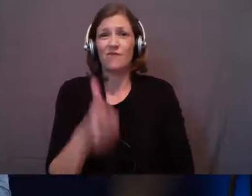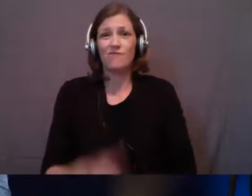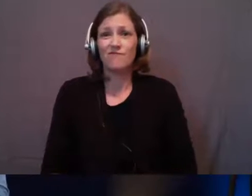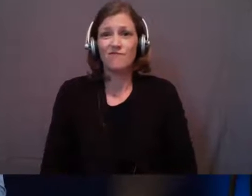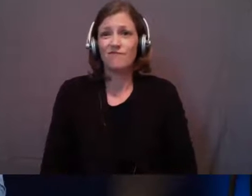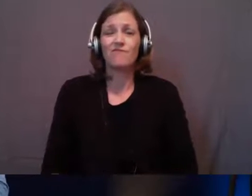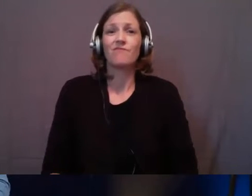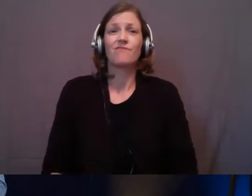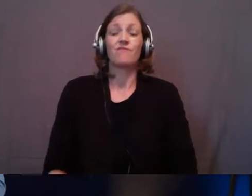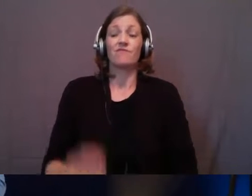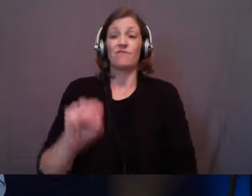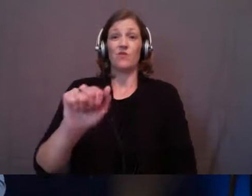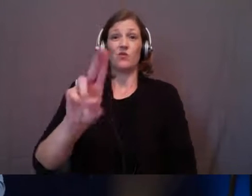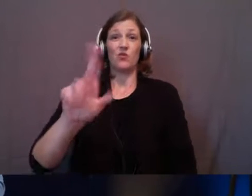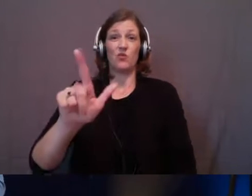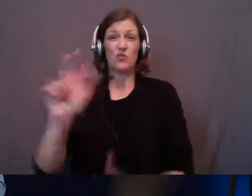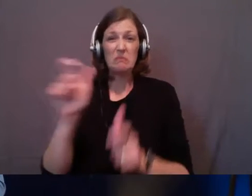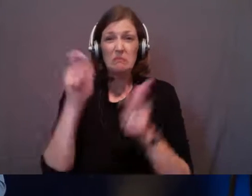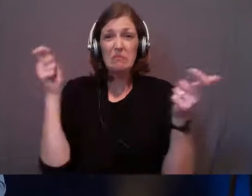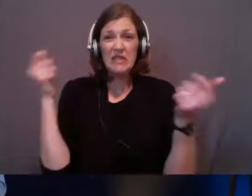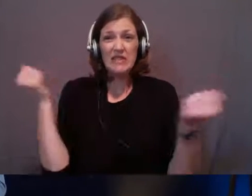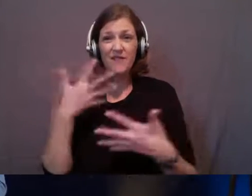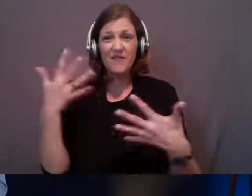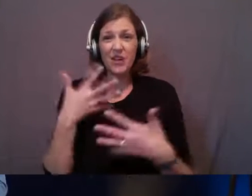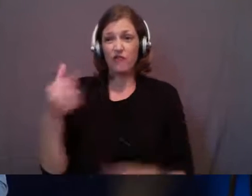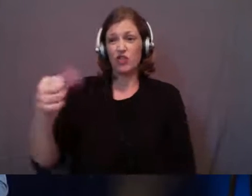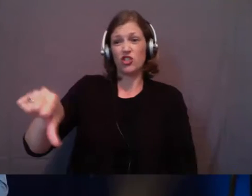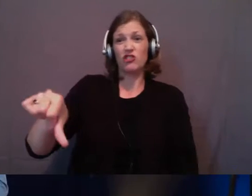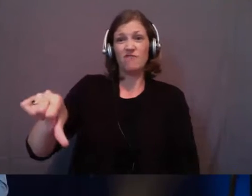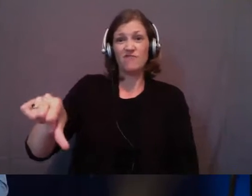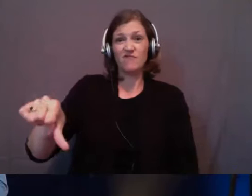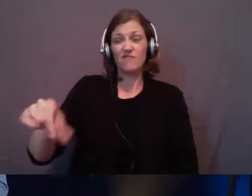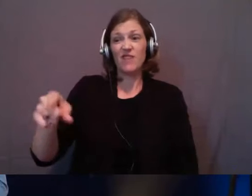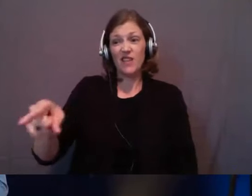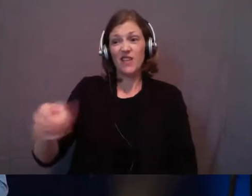Saul's greatest fear of being rejected was the self-fulfilling prophecy.